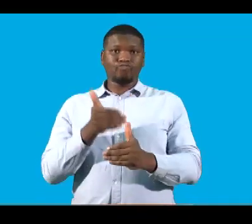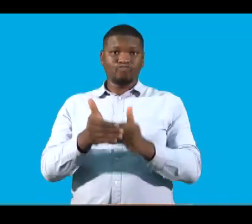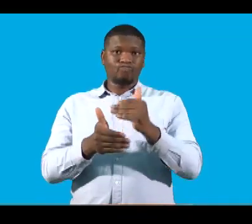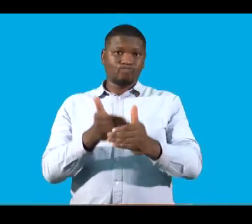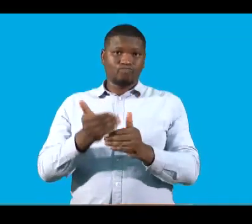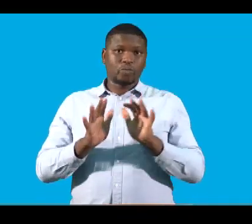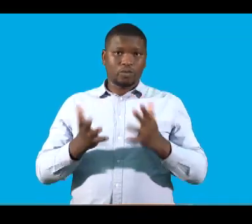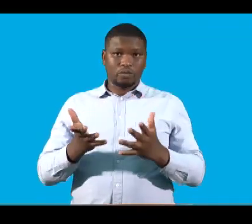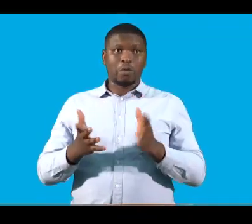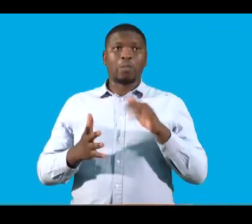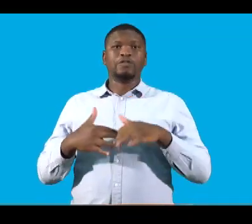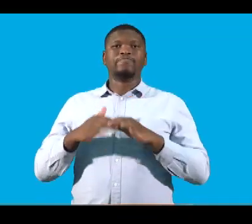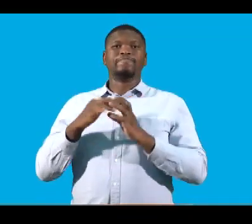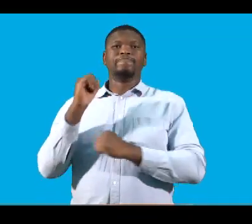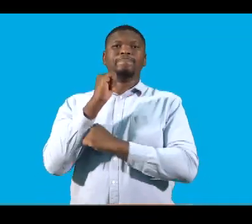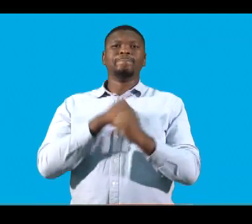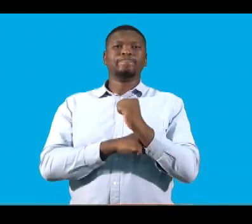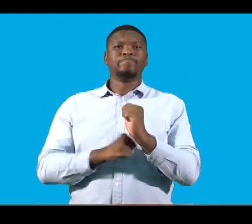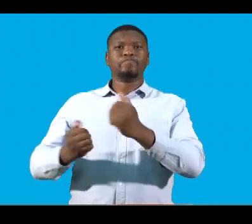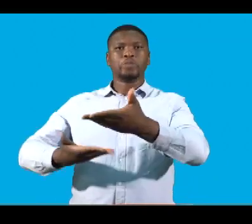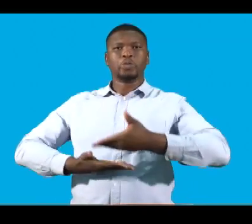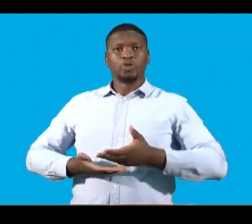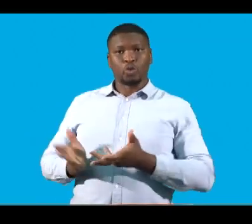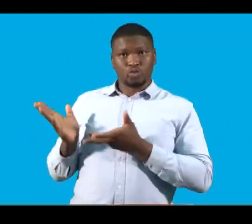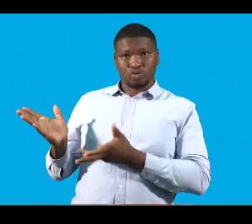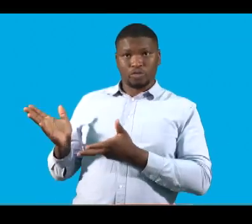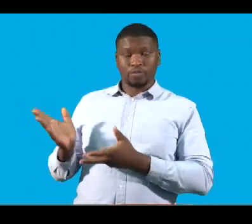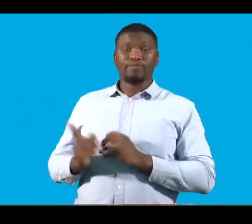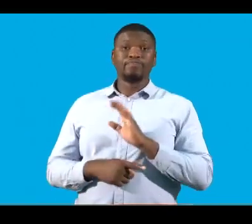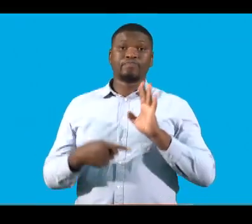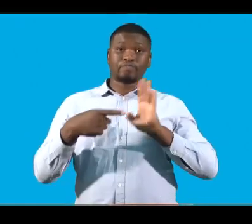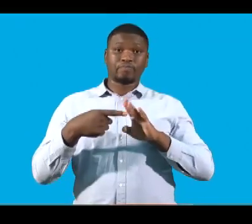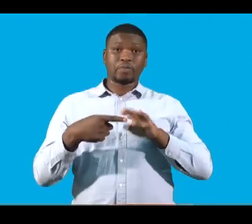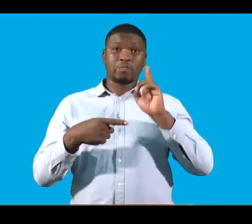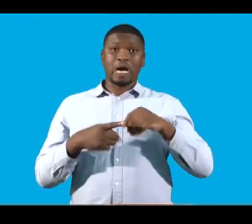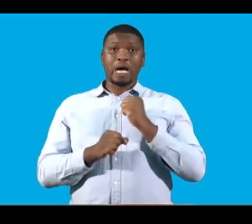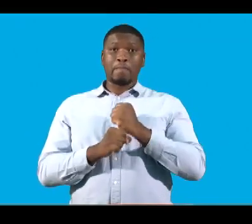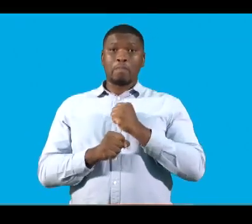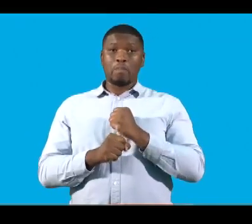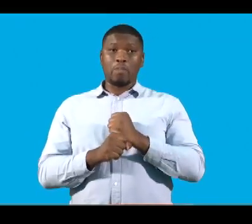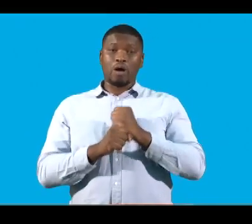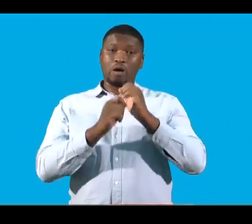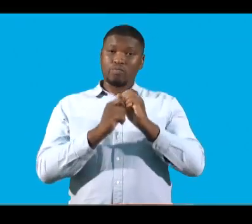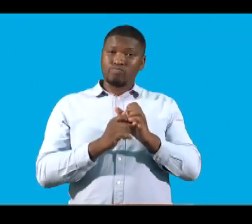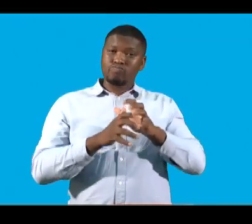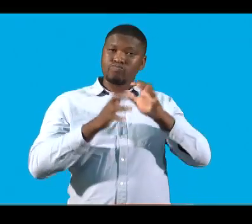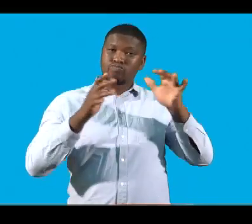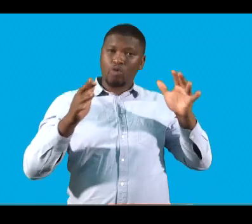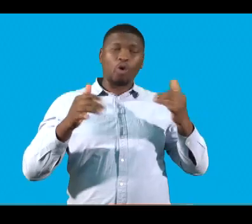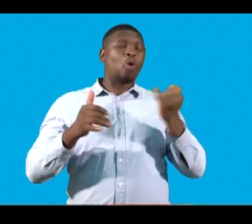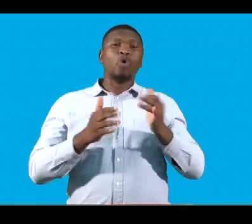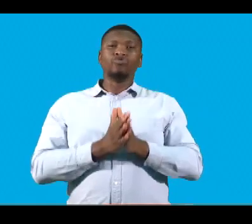So, the writing process. So, this is how you structure your introduction. Firstly, make a